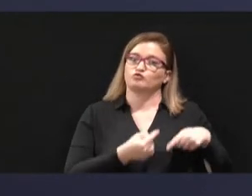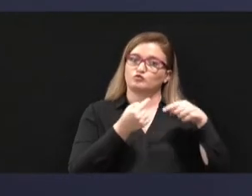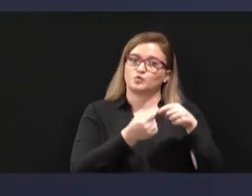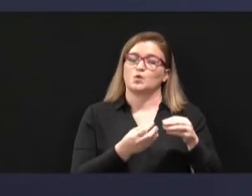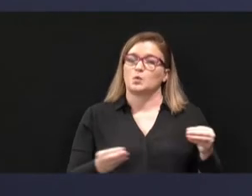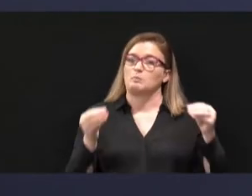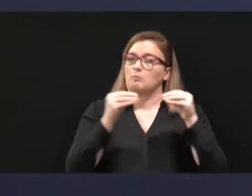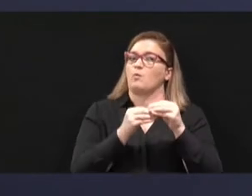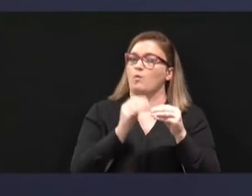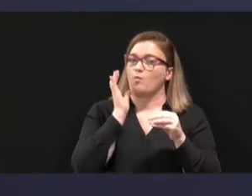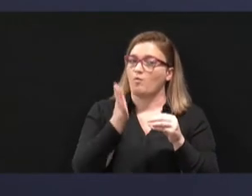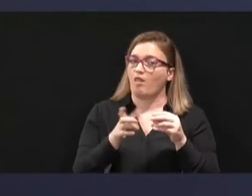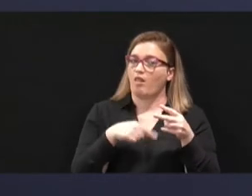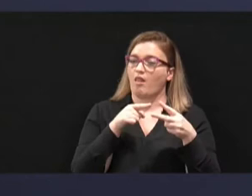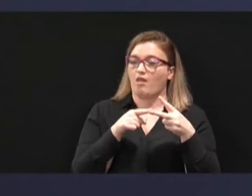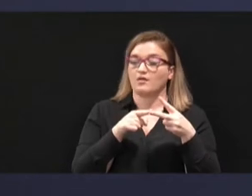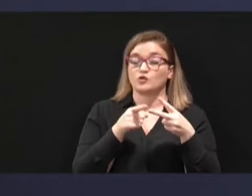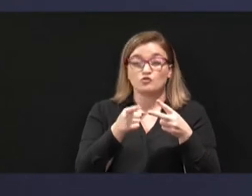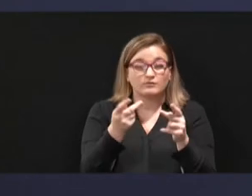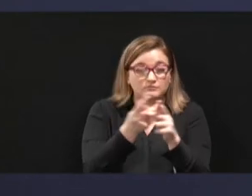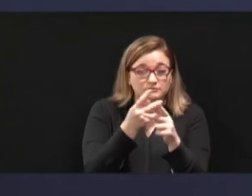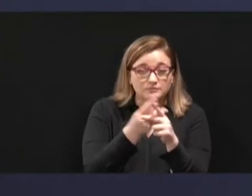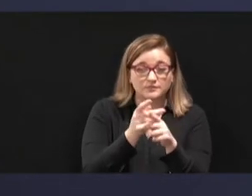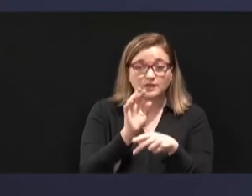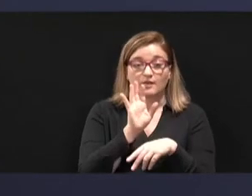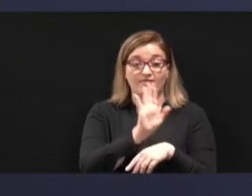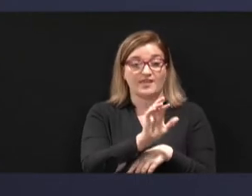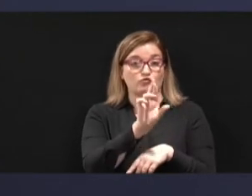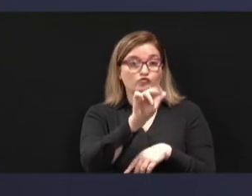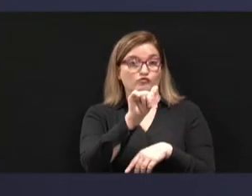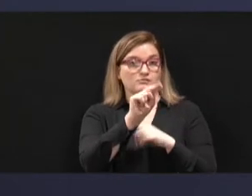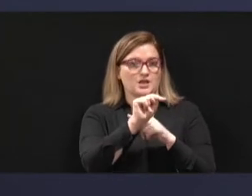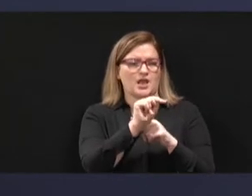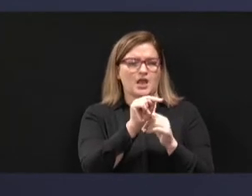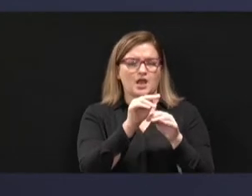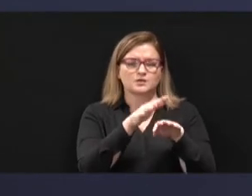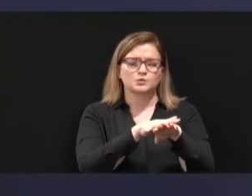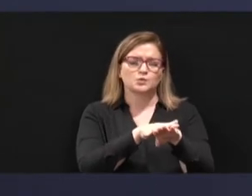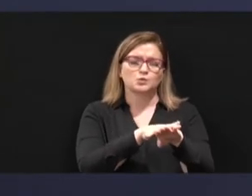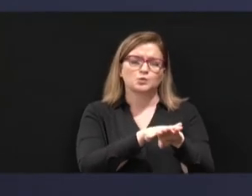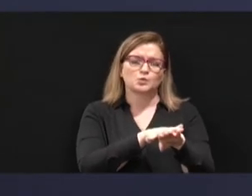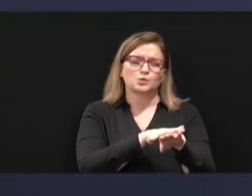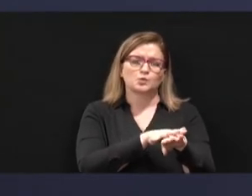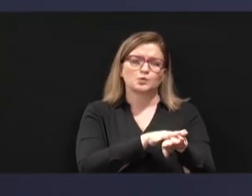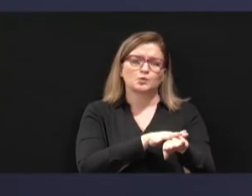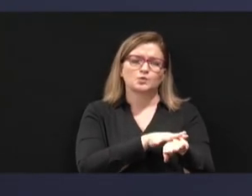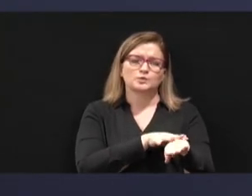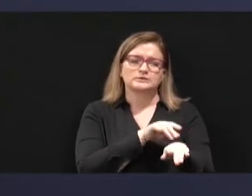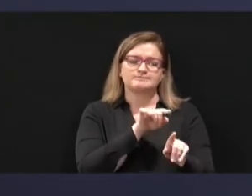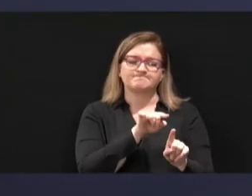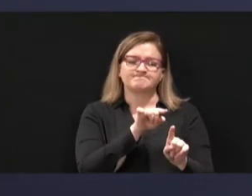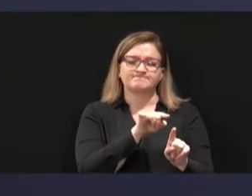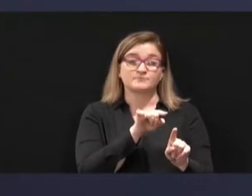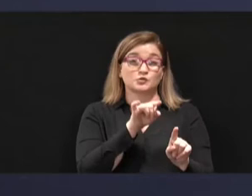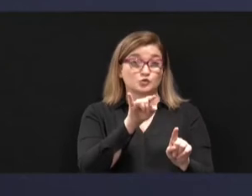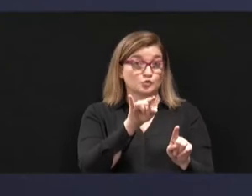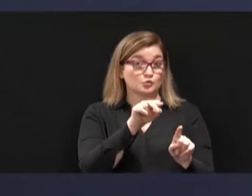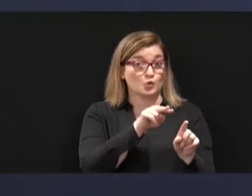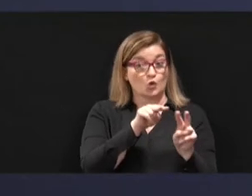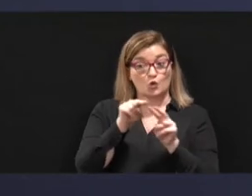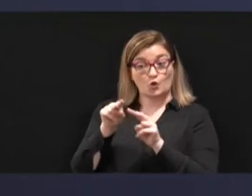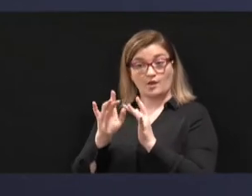There, once you kind of figure out somebody's RAN is really slow, if you look on the